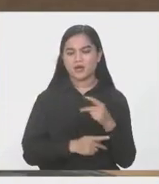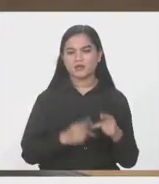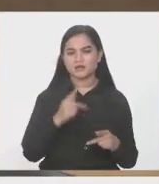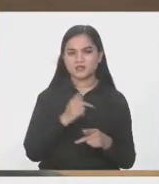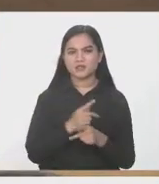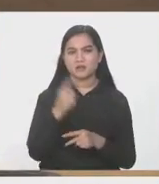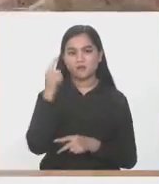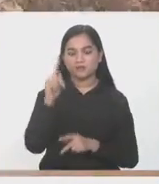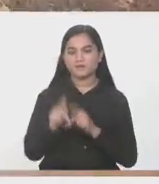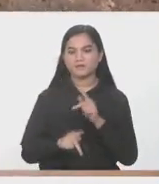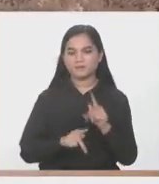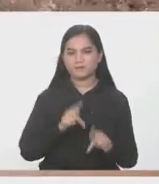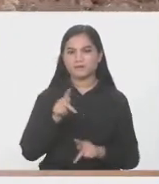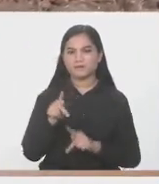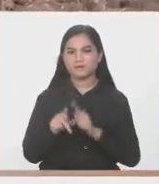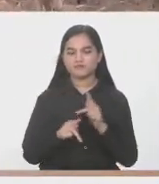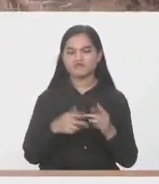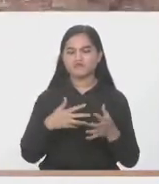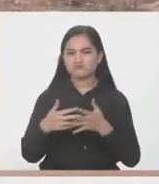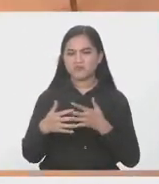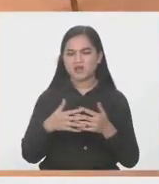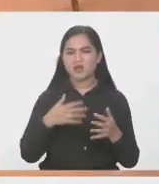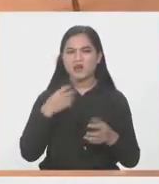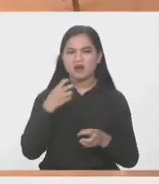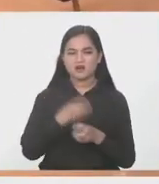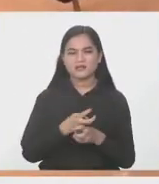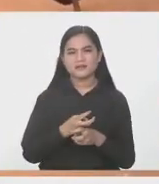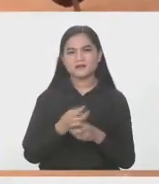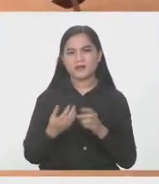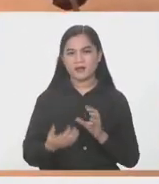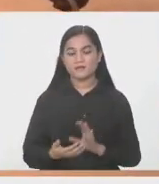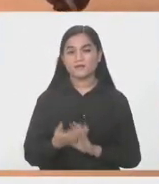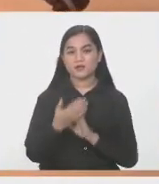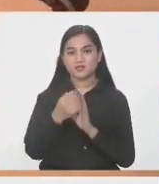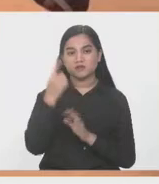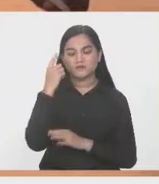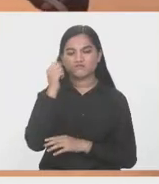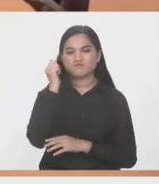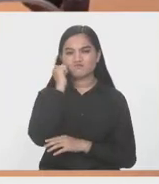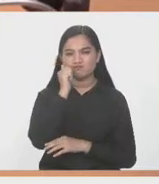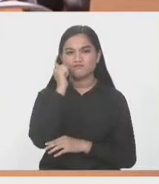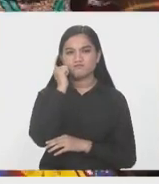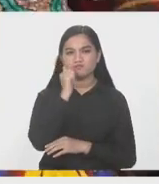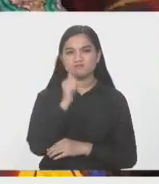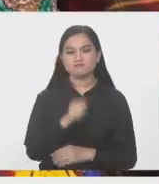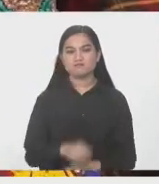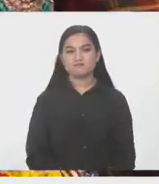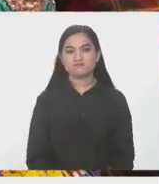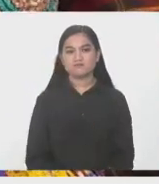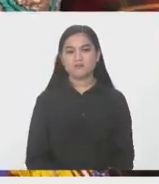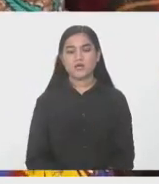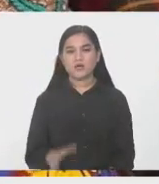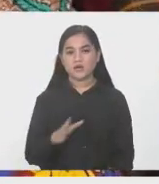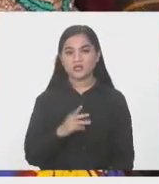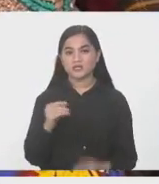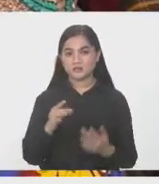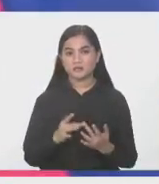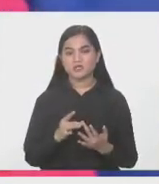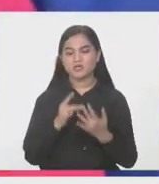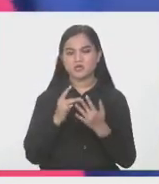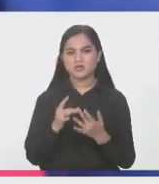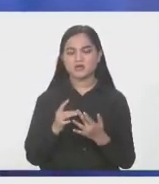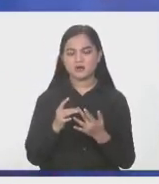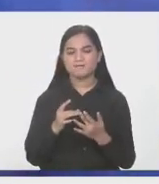people, despite the hardships that they face on a daily basis. And it's especially